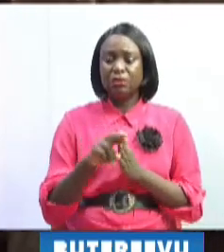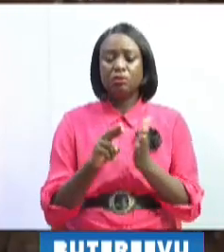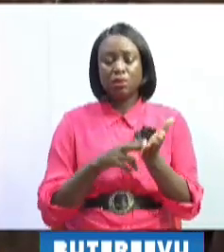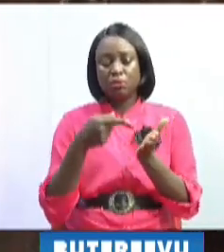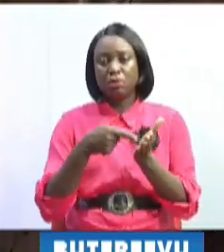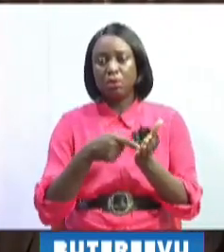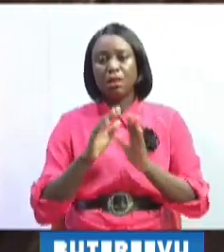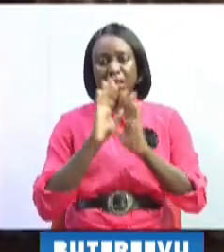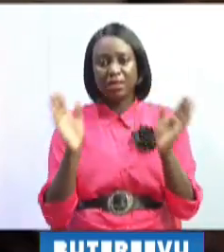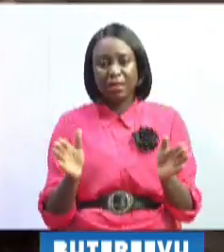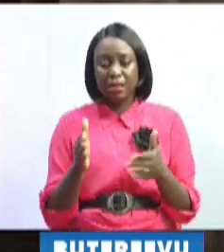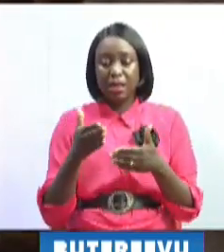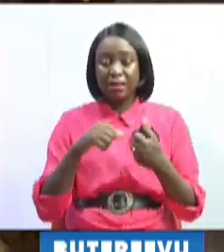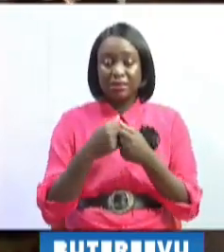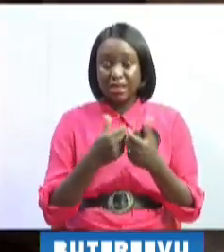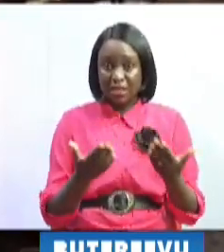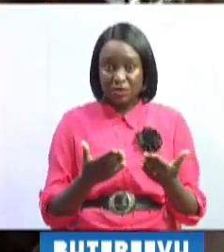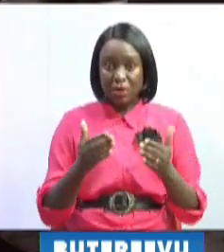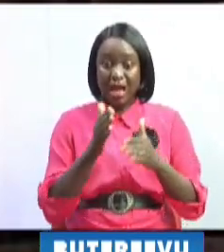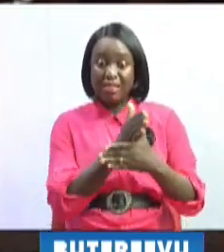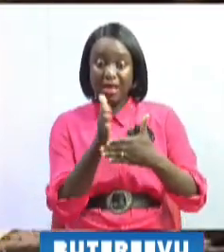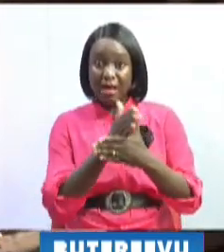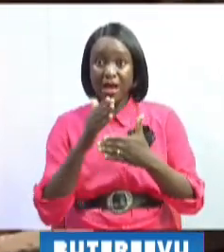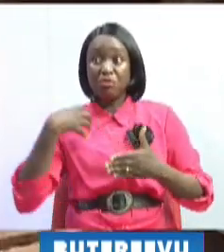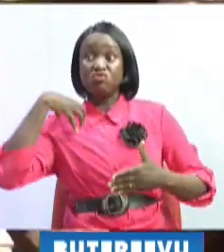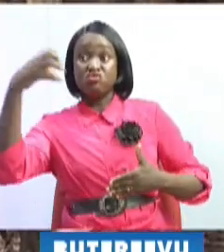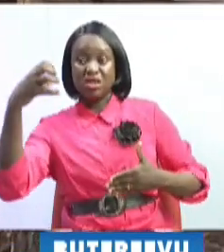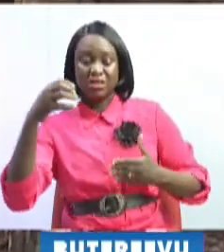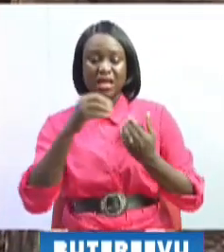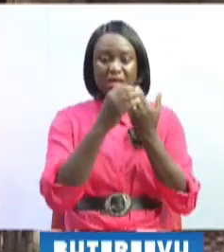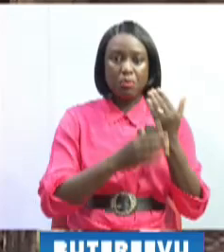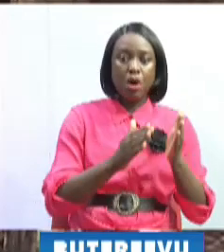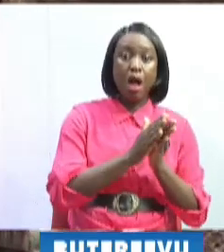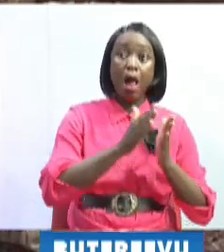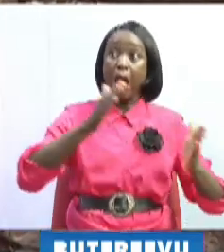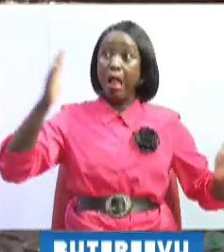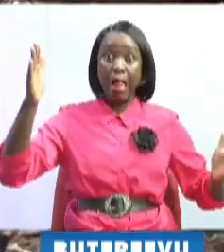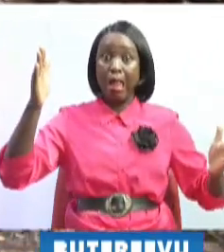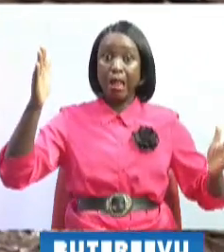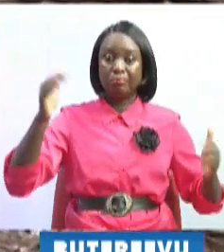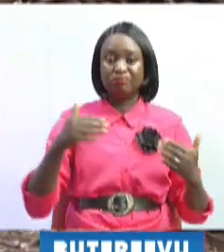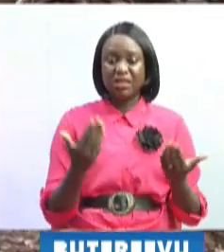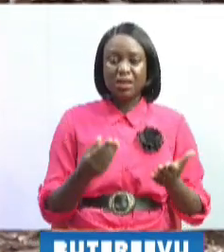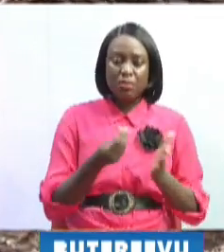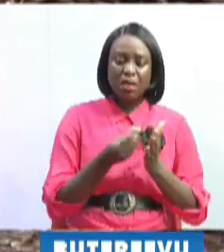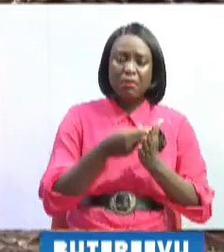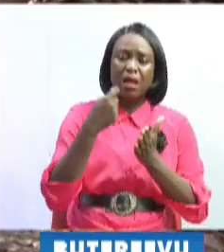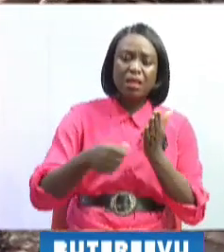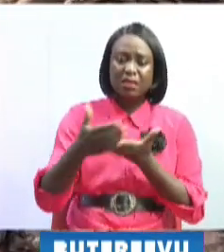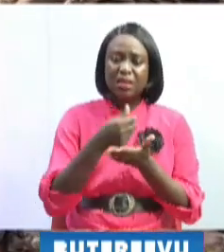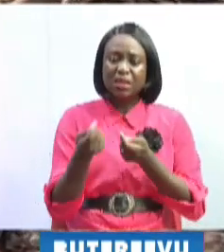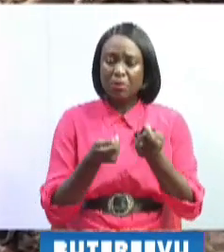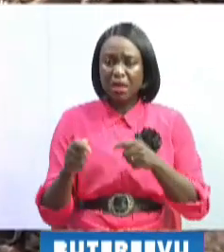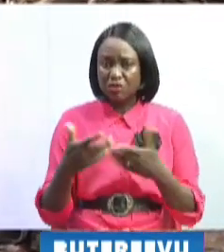eraga nti omuwaatwa wakati w'abaavu n'abagagga gwongedde okugaziwa. Bagamba nti enkwata embi eya ssente z'omuwi w'omusolo ekoze kinene